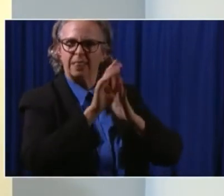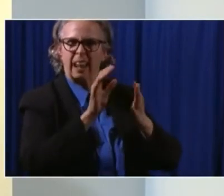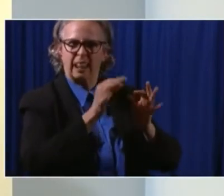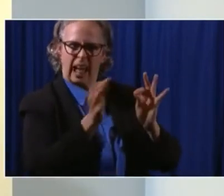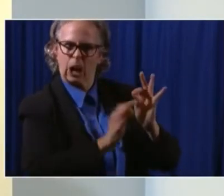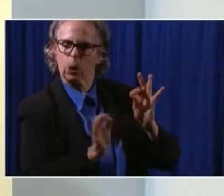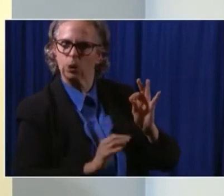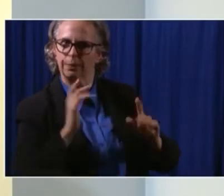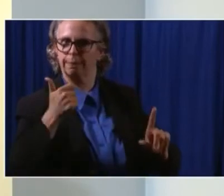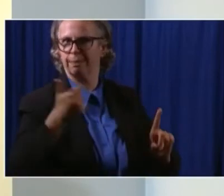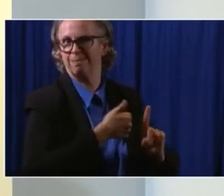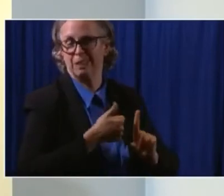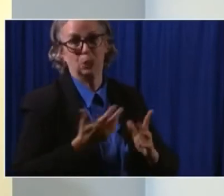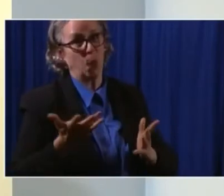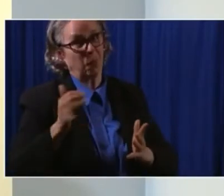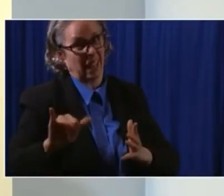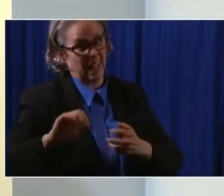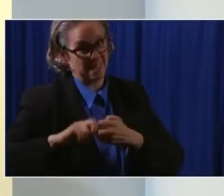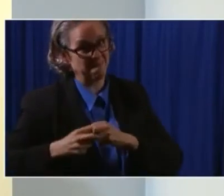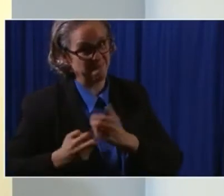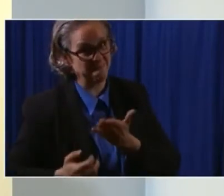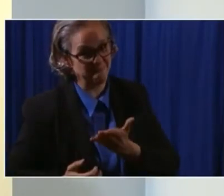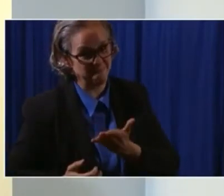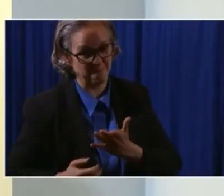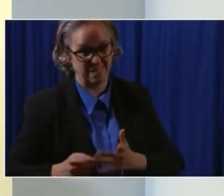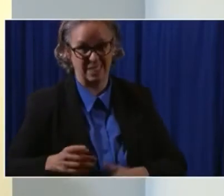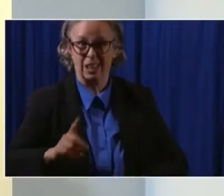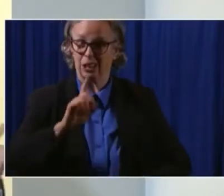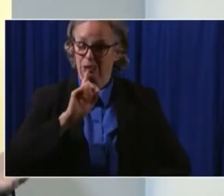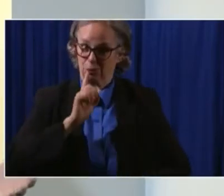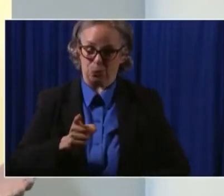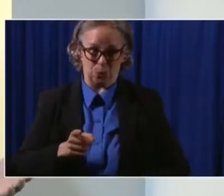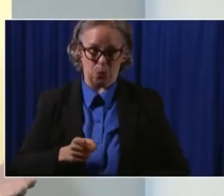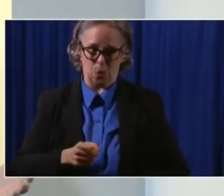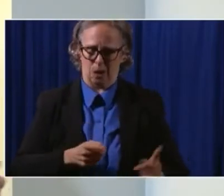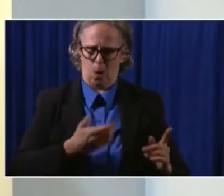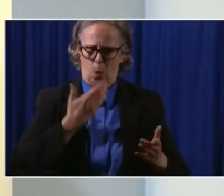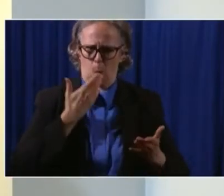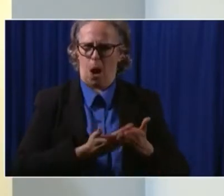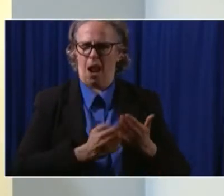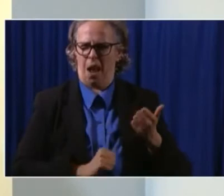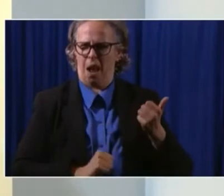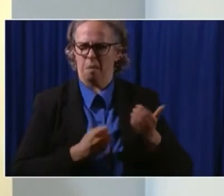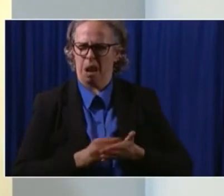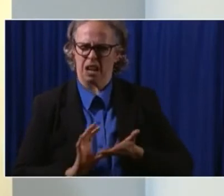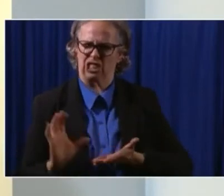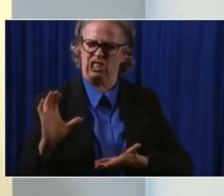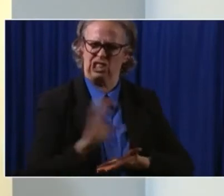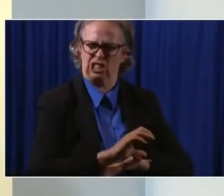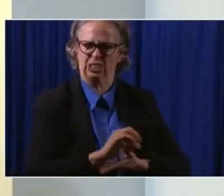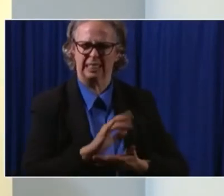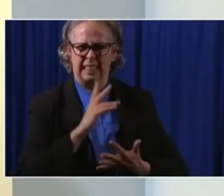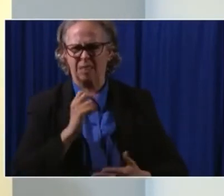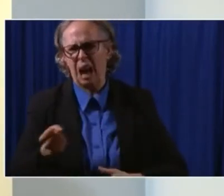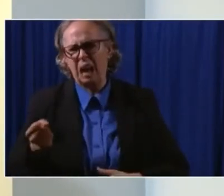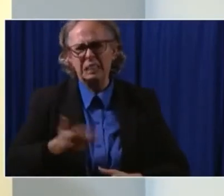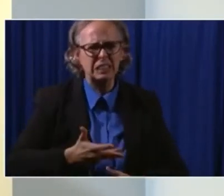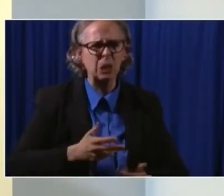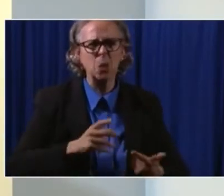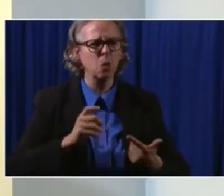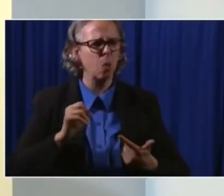they can access to the ballot. So there's no doubt if a well-funded organization, whether that be the casinos, whether that be repeal efforts